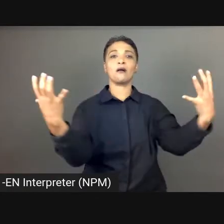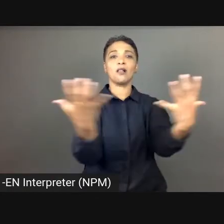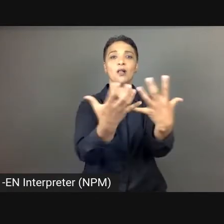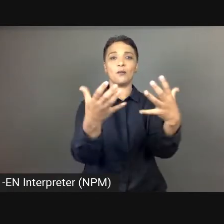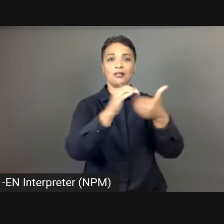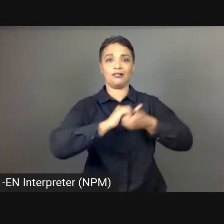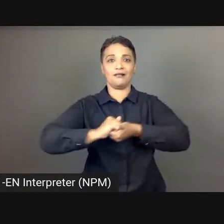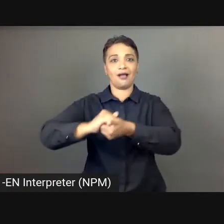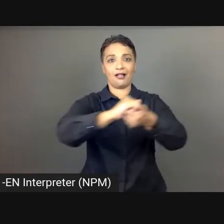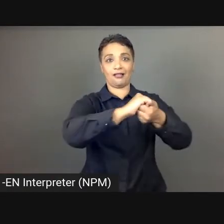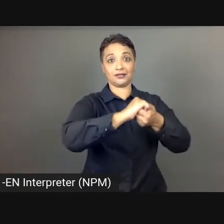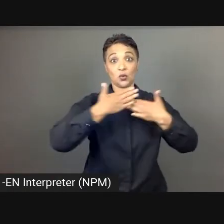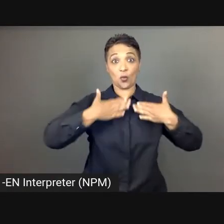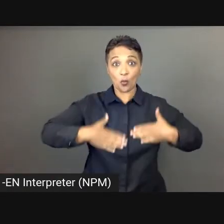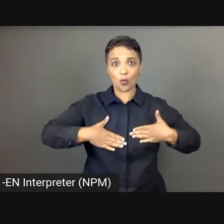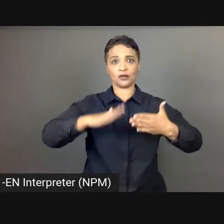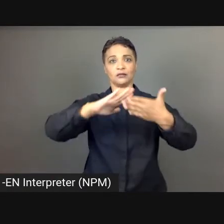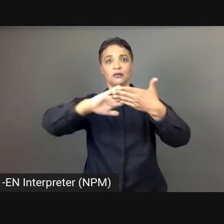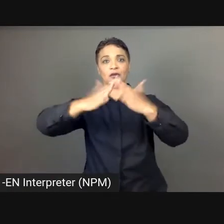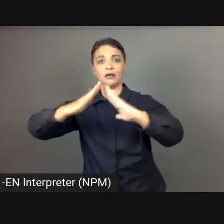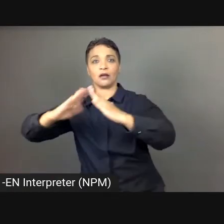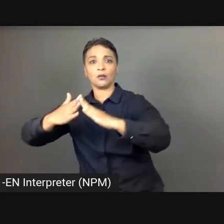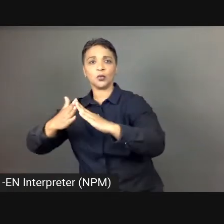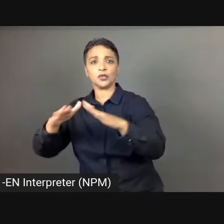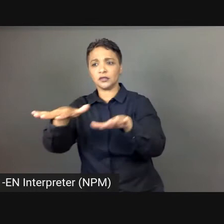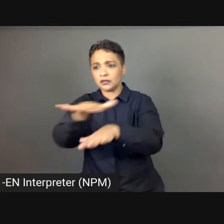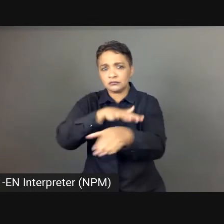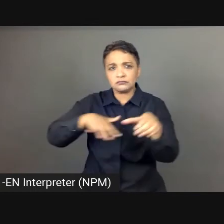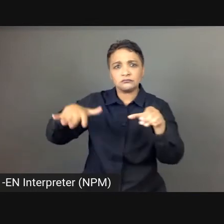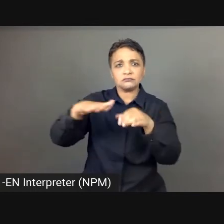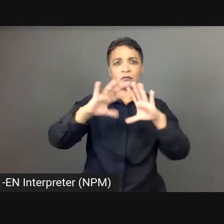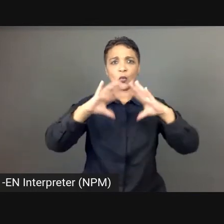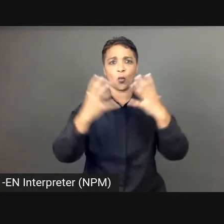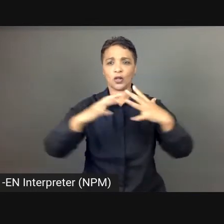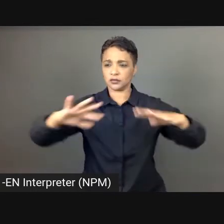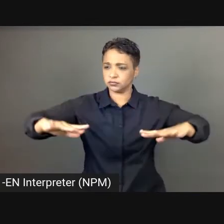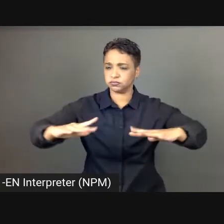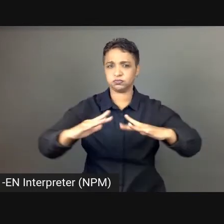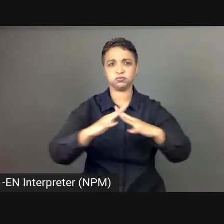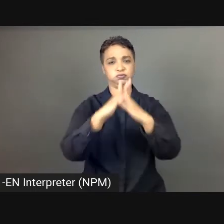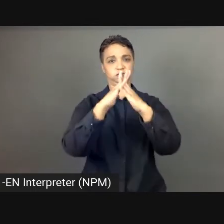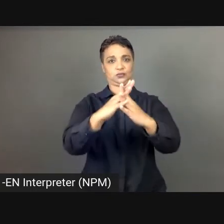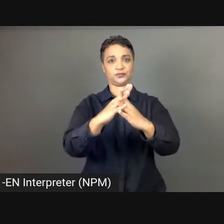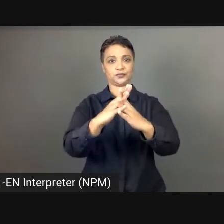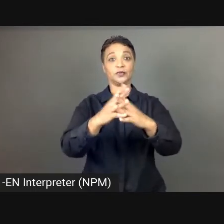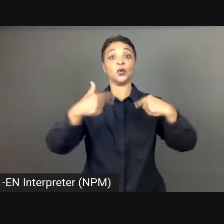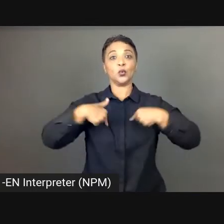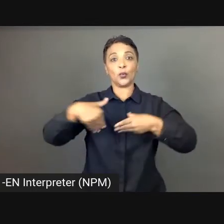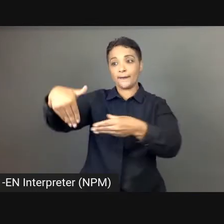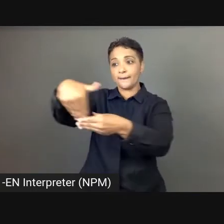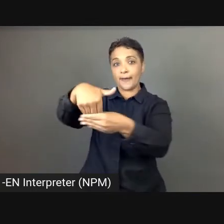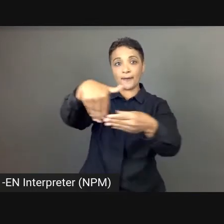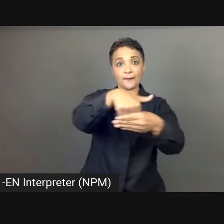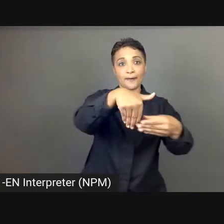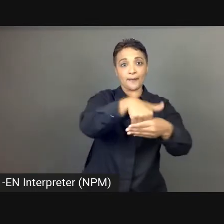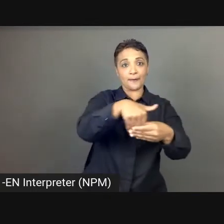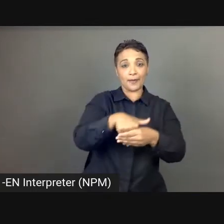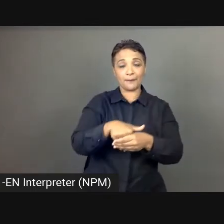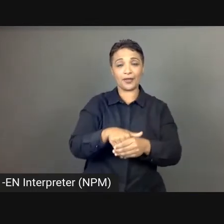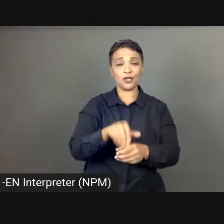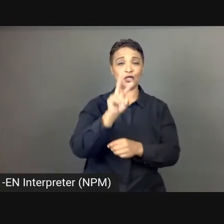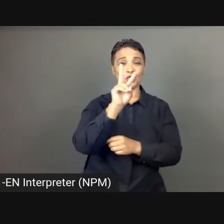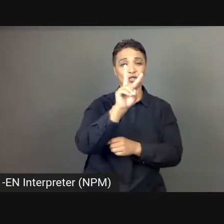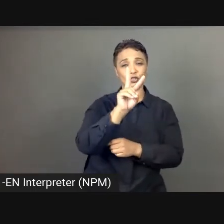strengthen civil society and citizen action around the world. We're member-based. We have more than 12,000 members in